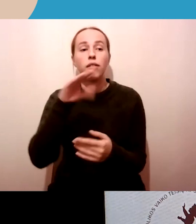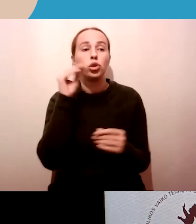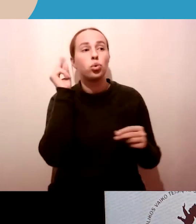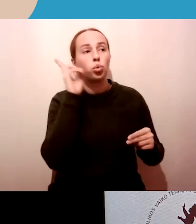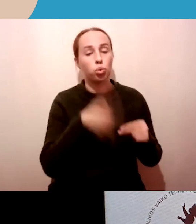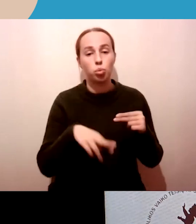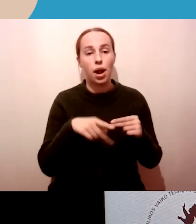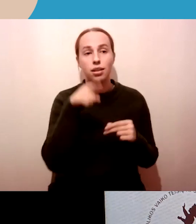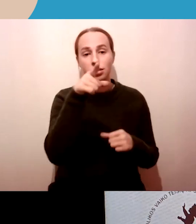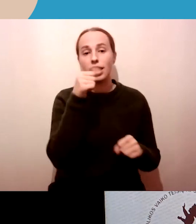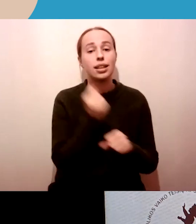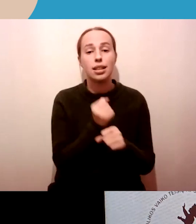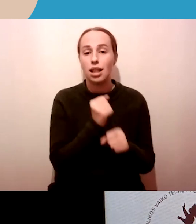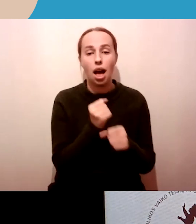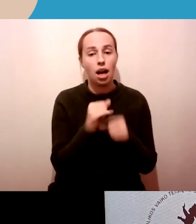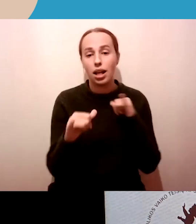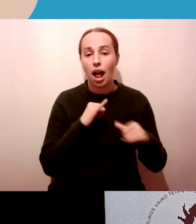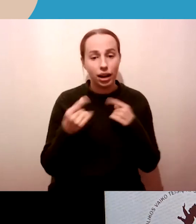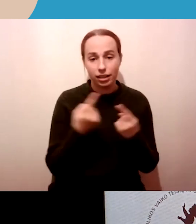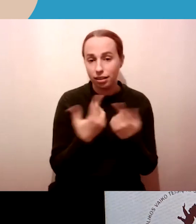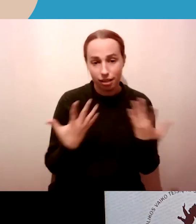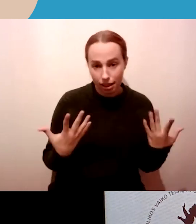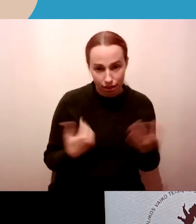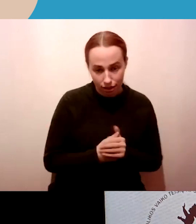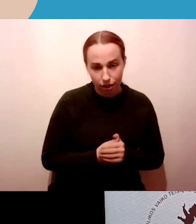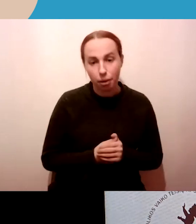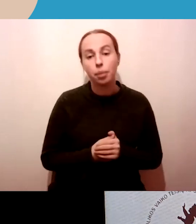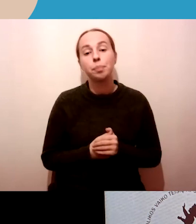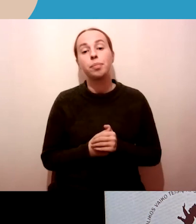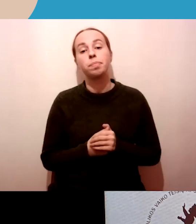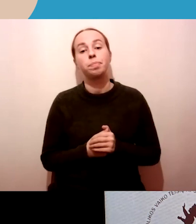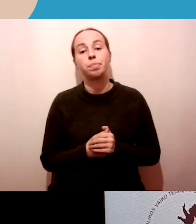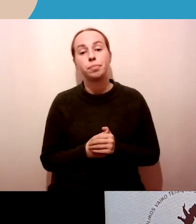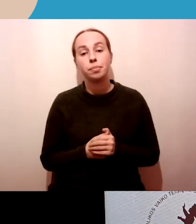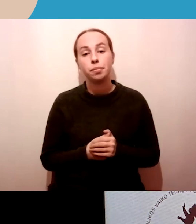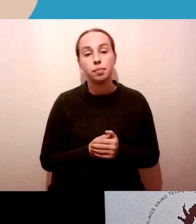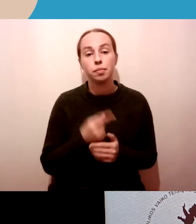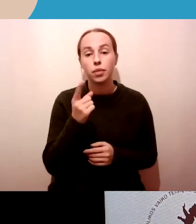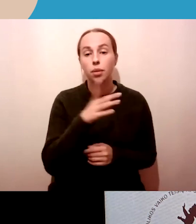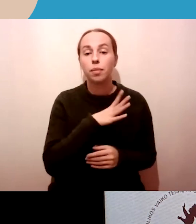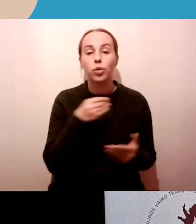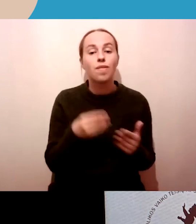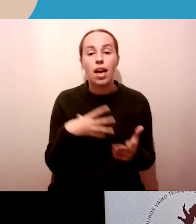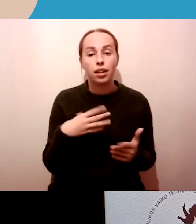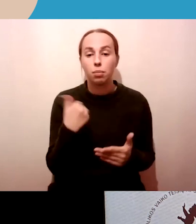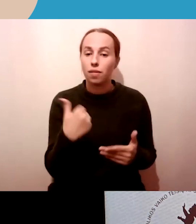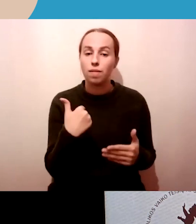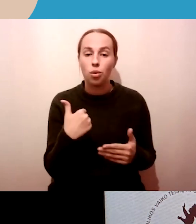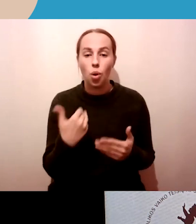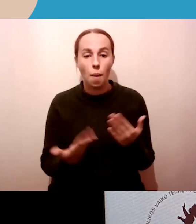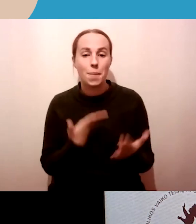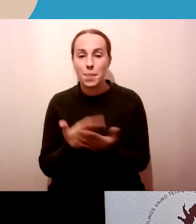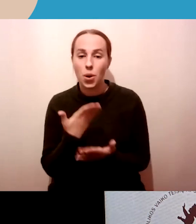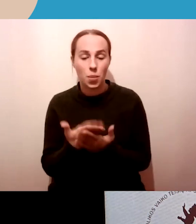only at the higher level it was noted that the behavior of teachers and school